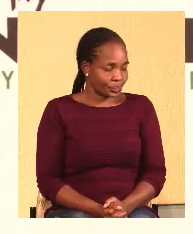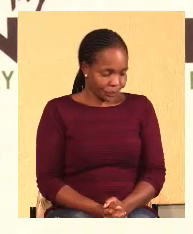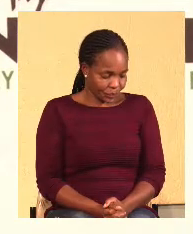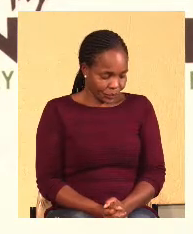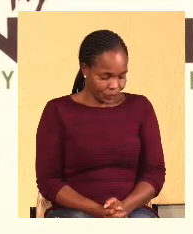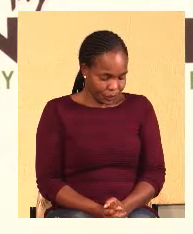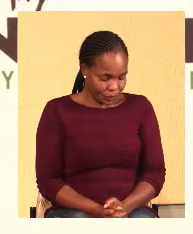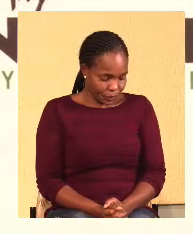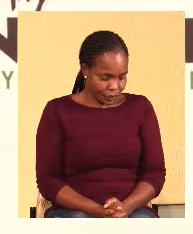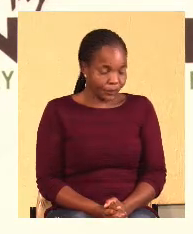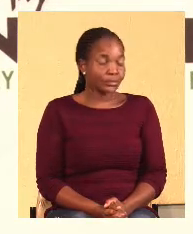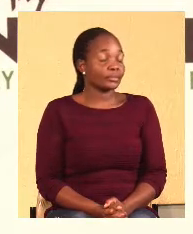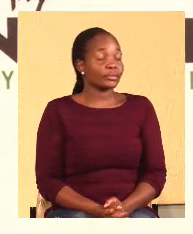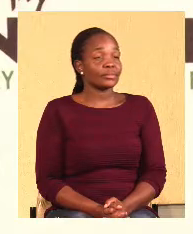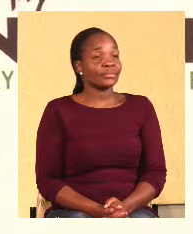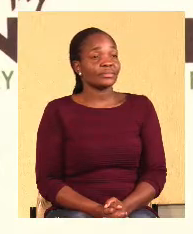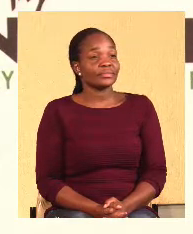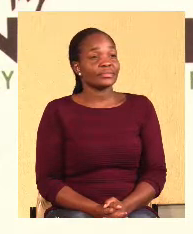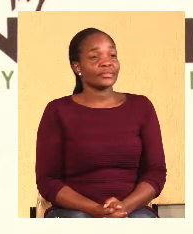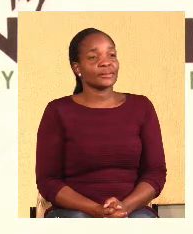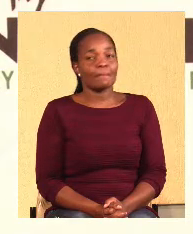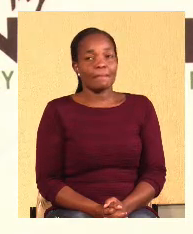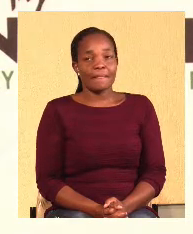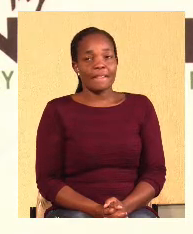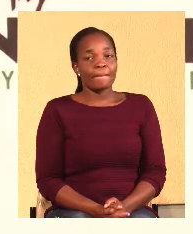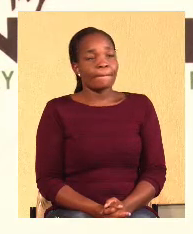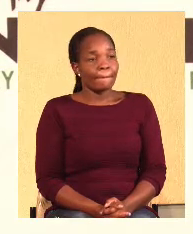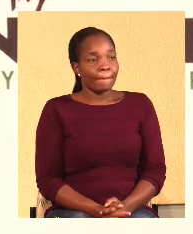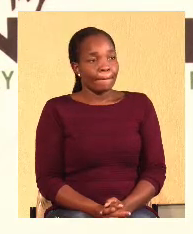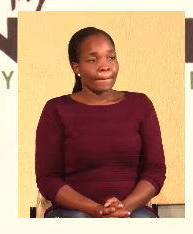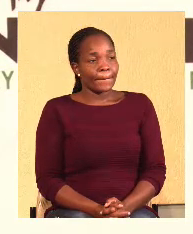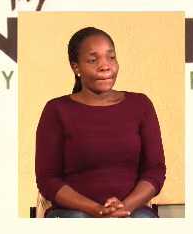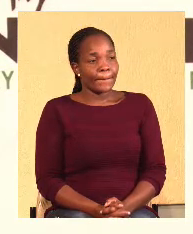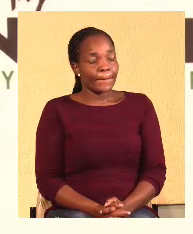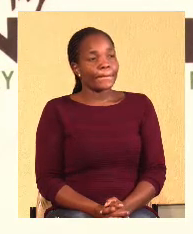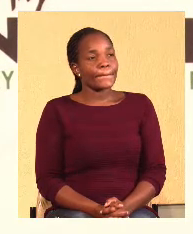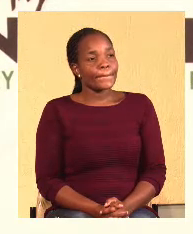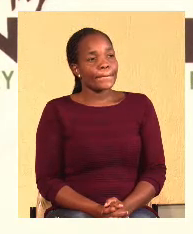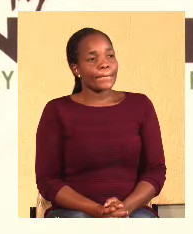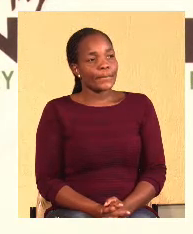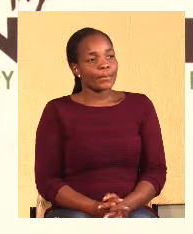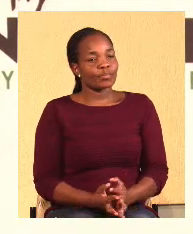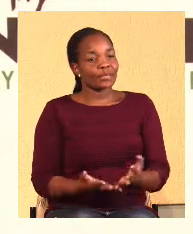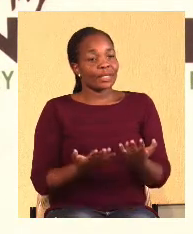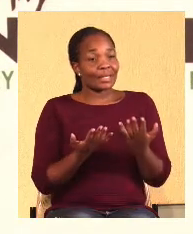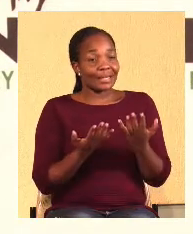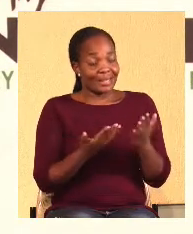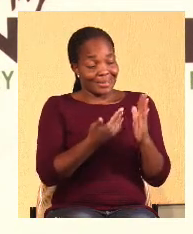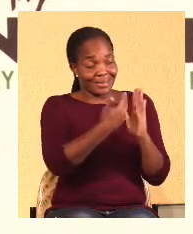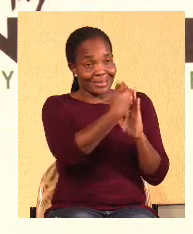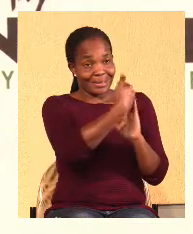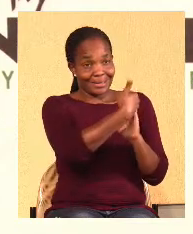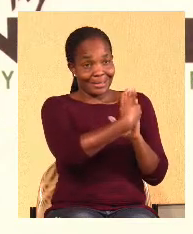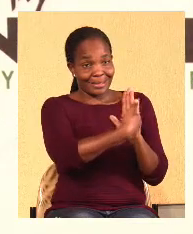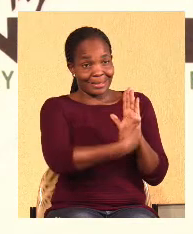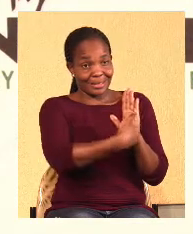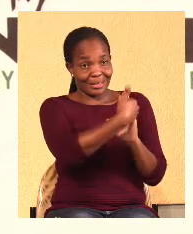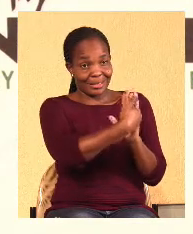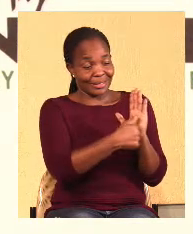insist that since this is a very technical piece